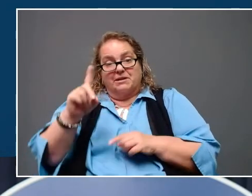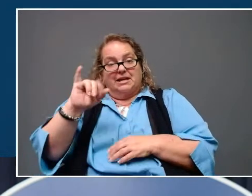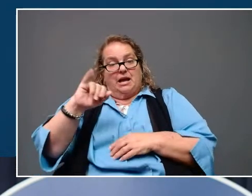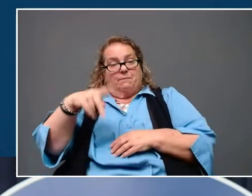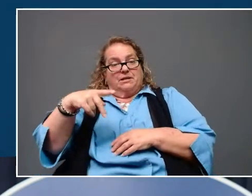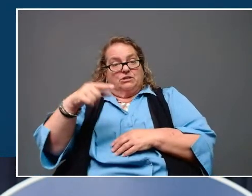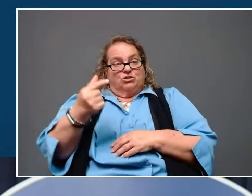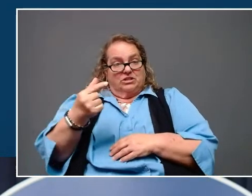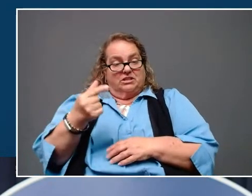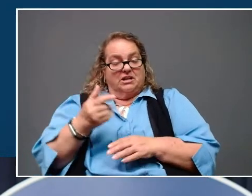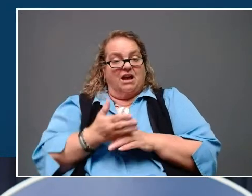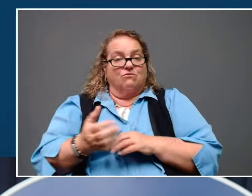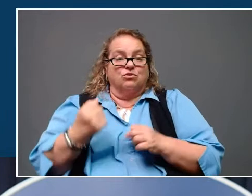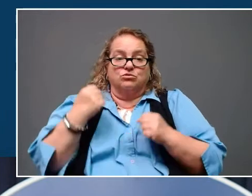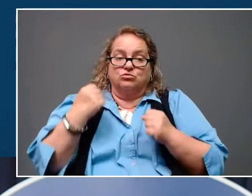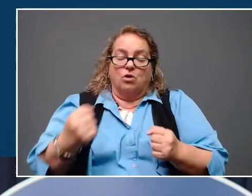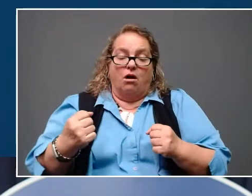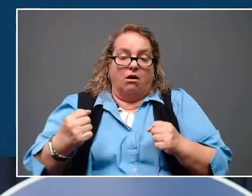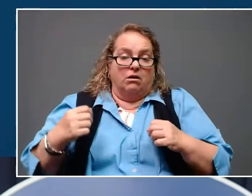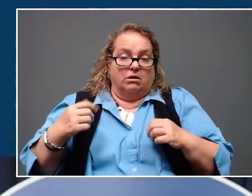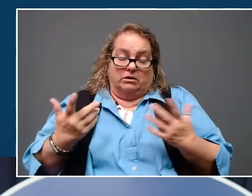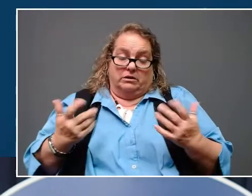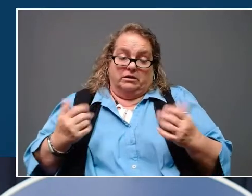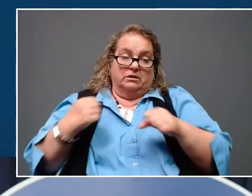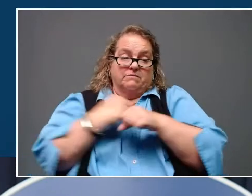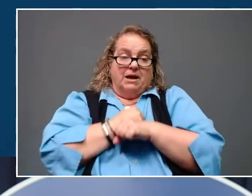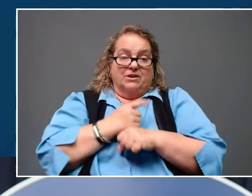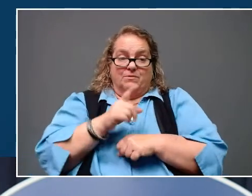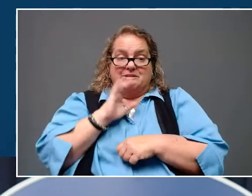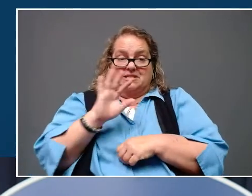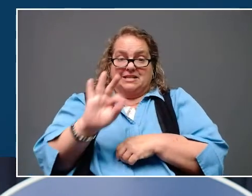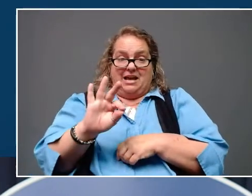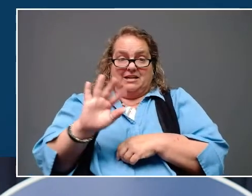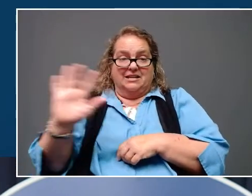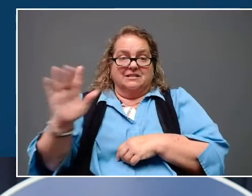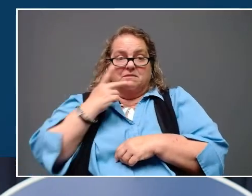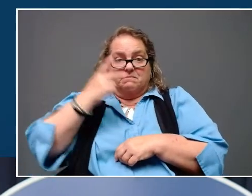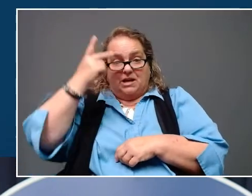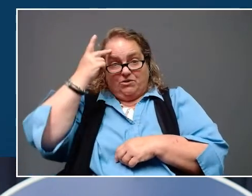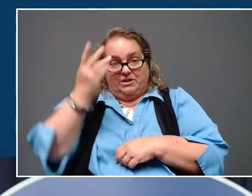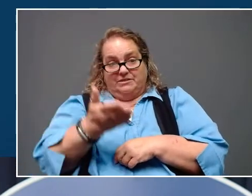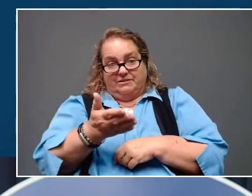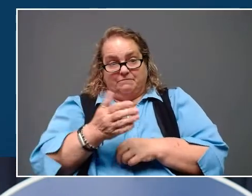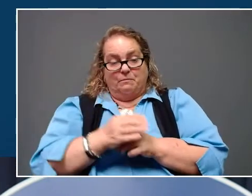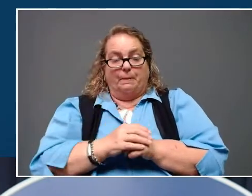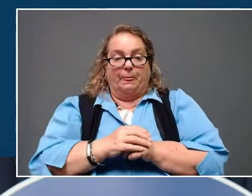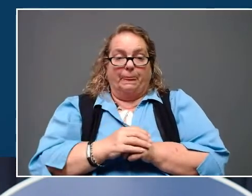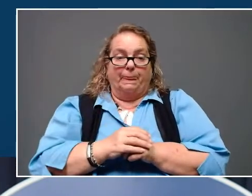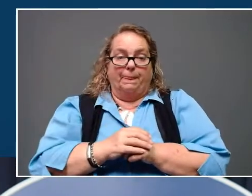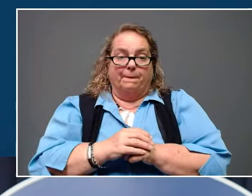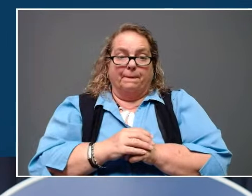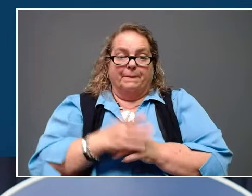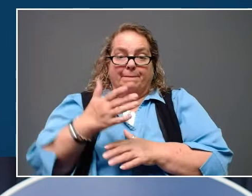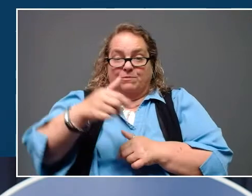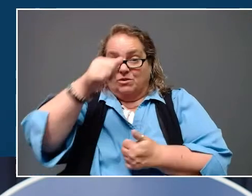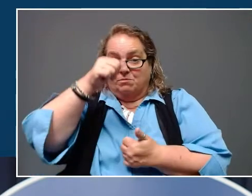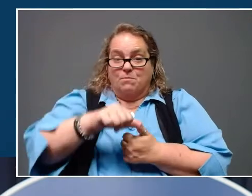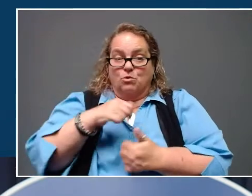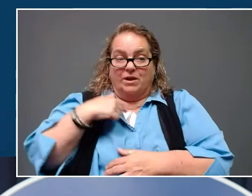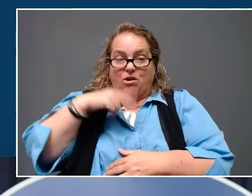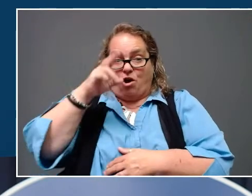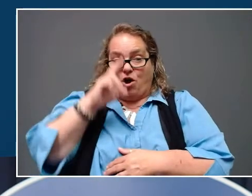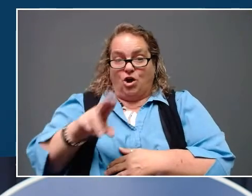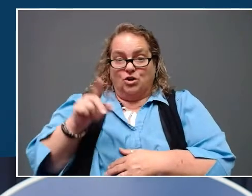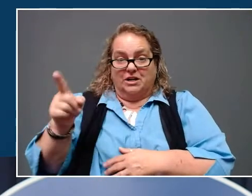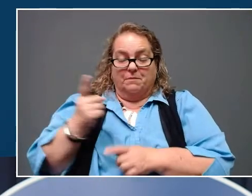incredibly courageous battle. He was 9 years old. These are his parents. You may remember that we honored him last year